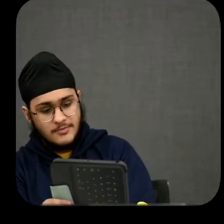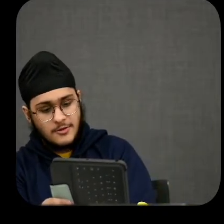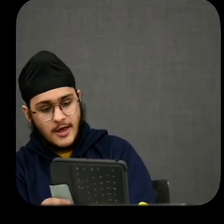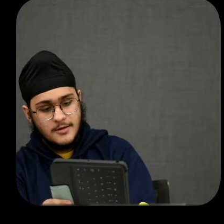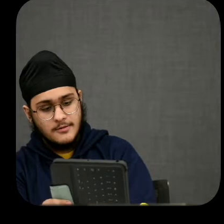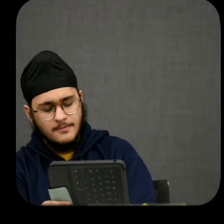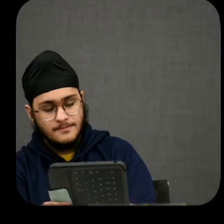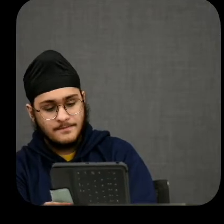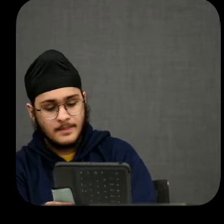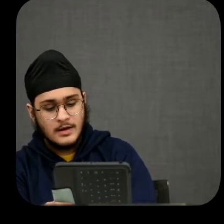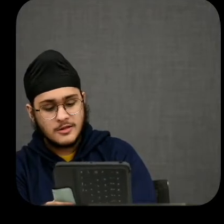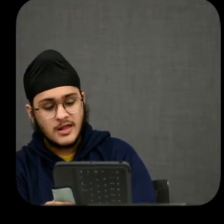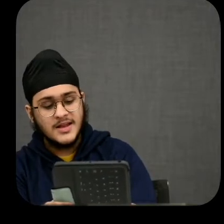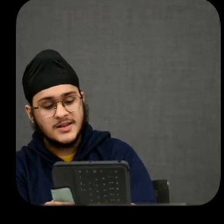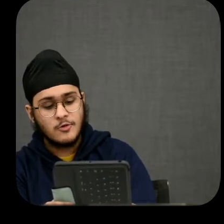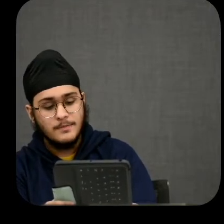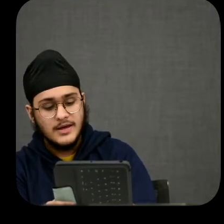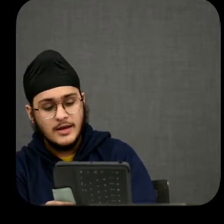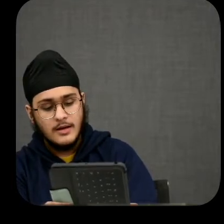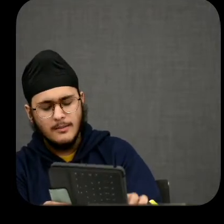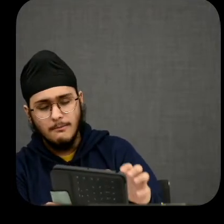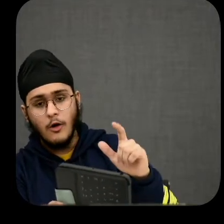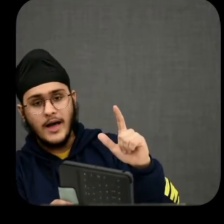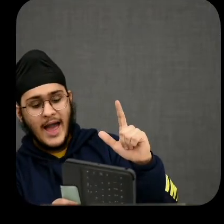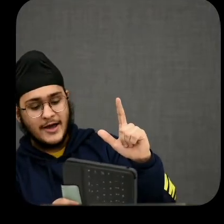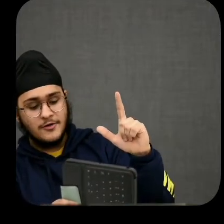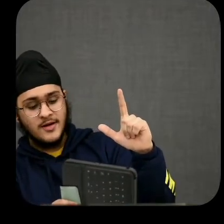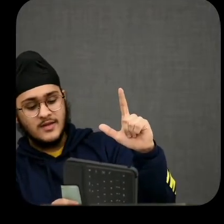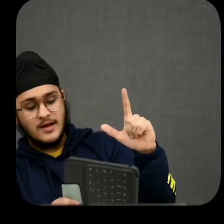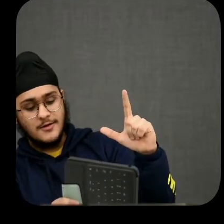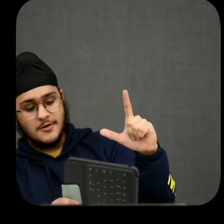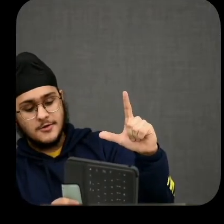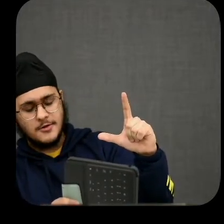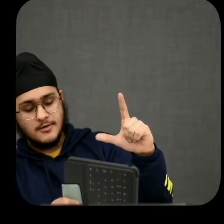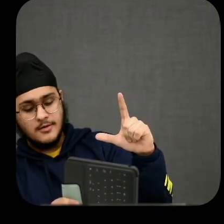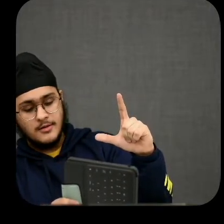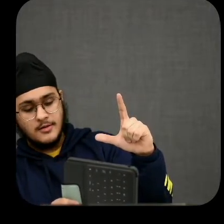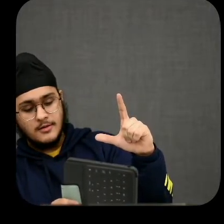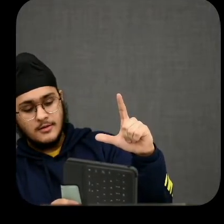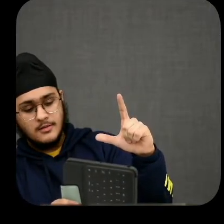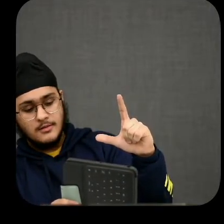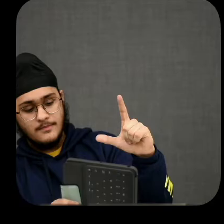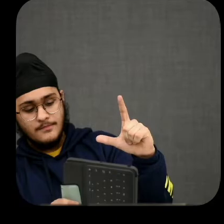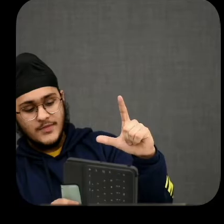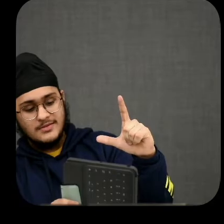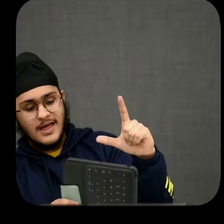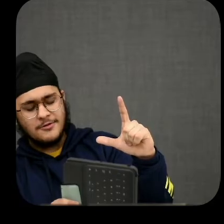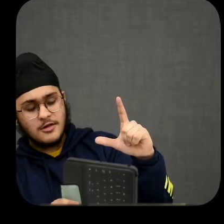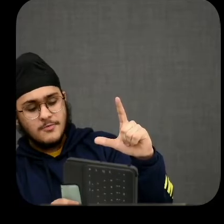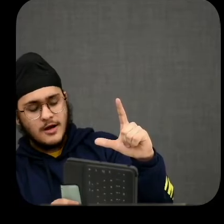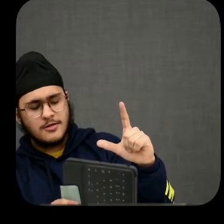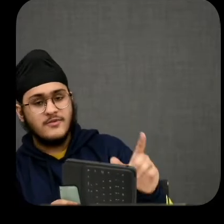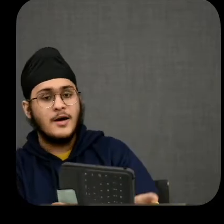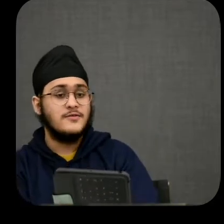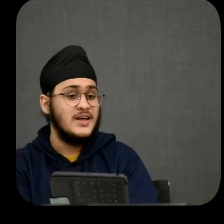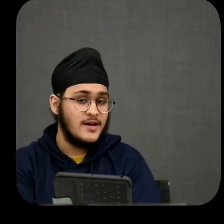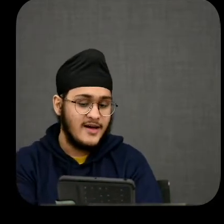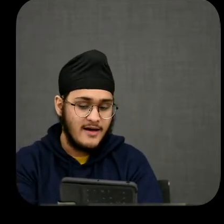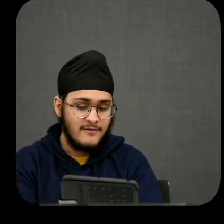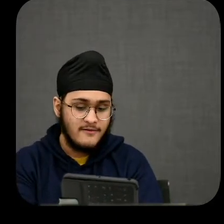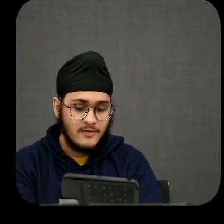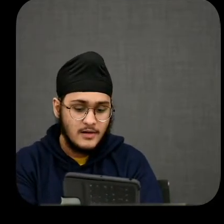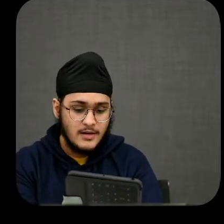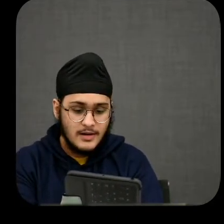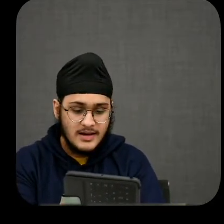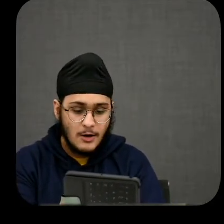Let's skip this again. Some letters will be more accurate than others. That's just because of the amount of data I